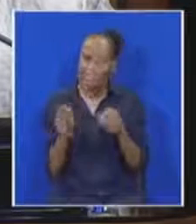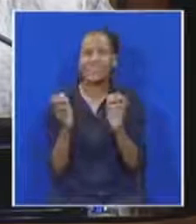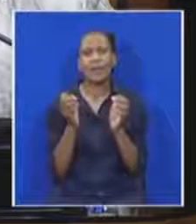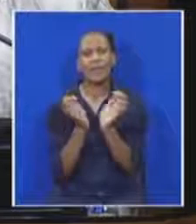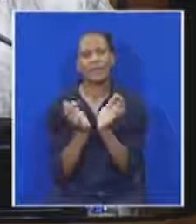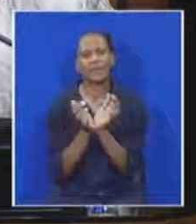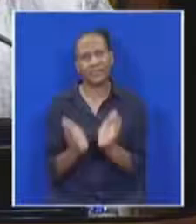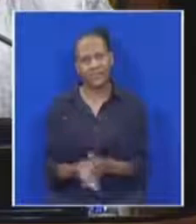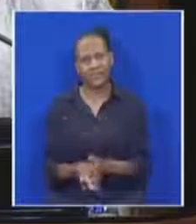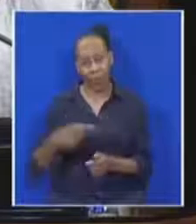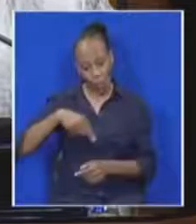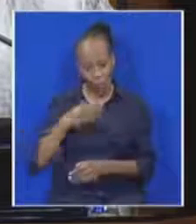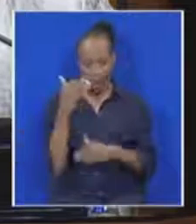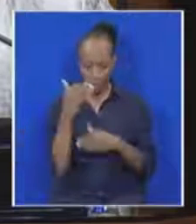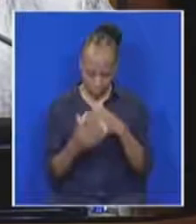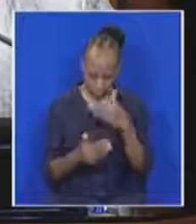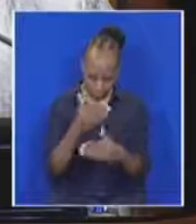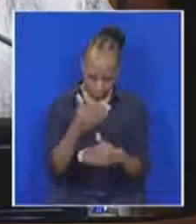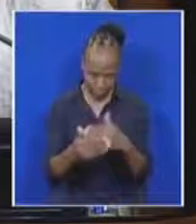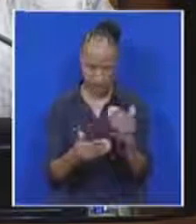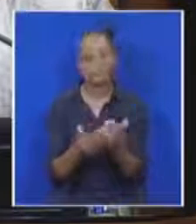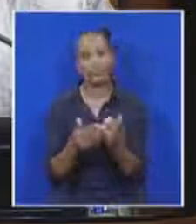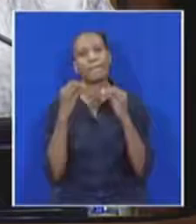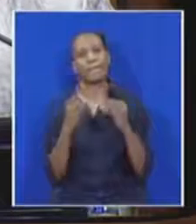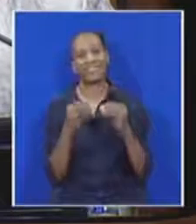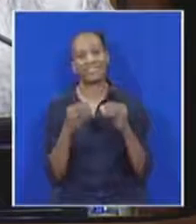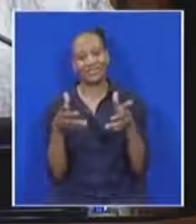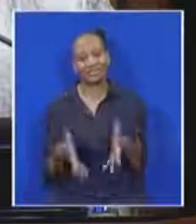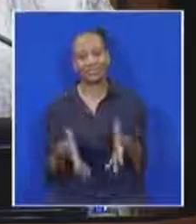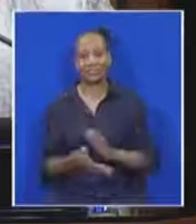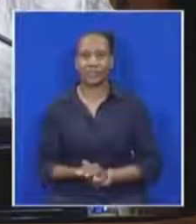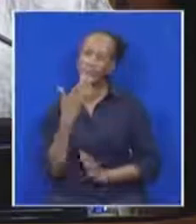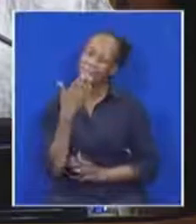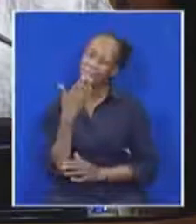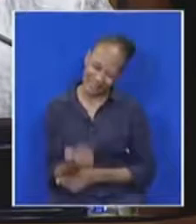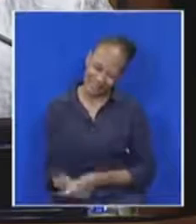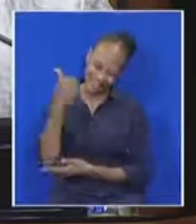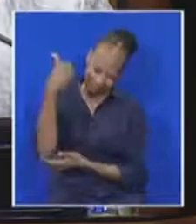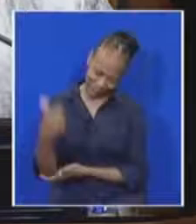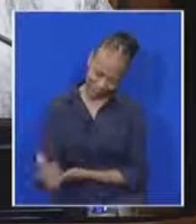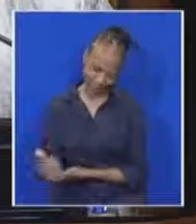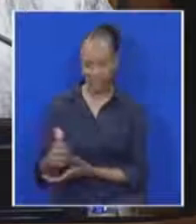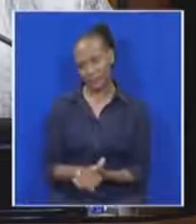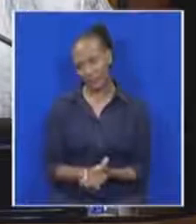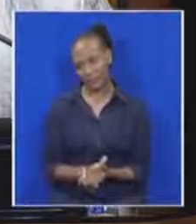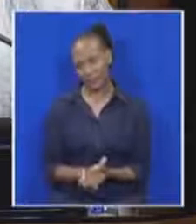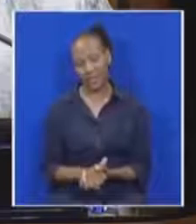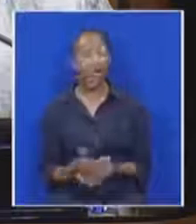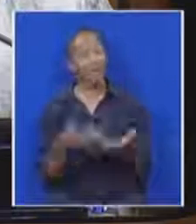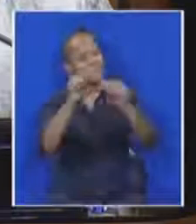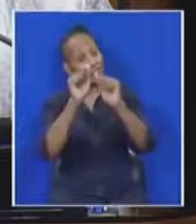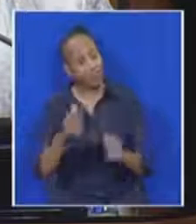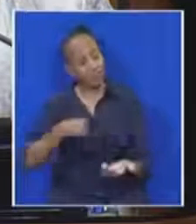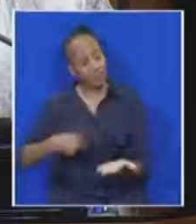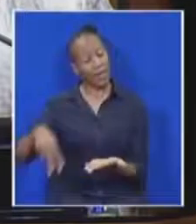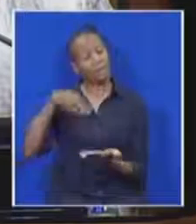do we that. We want Chair. To continue with the business. Can of you the just day. Hear me out? Please? Please take your seat. Honourable House Chairperson, I'm